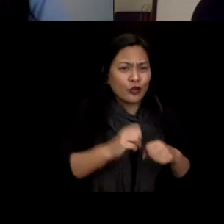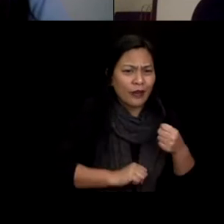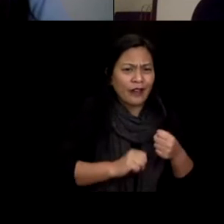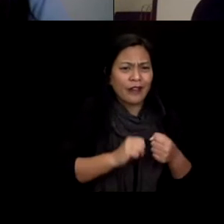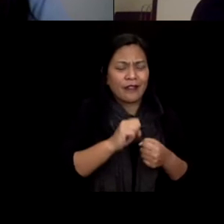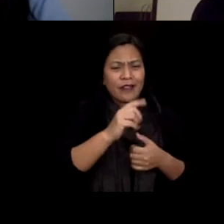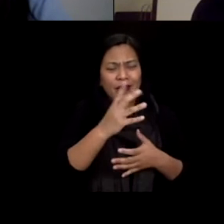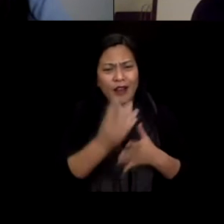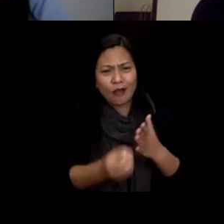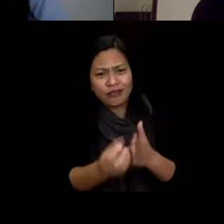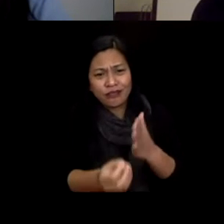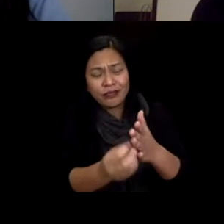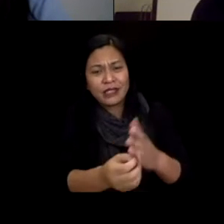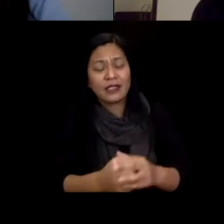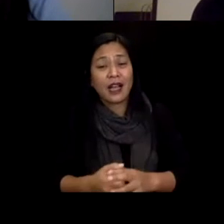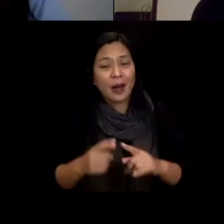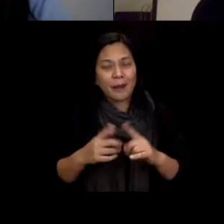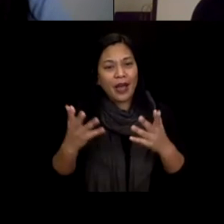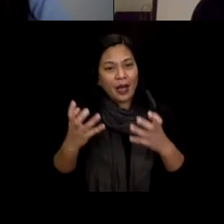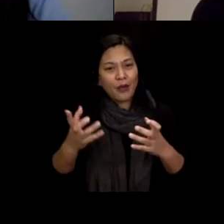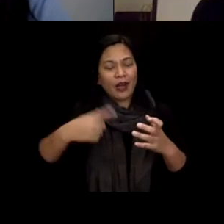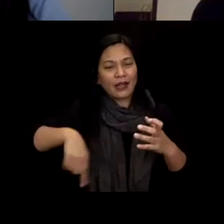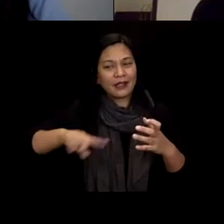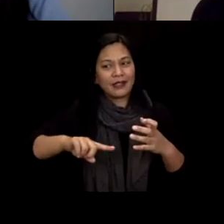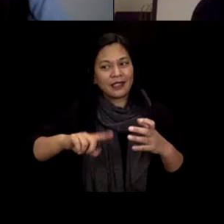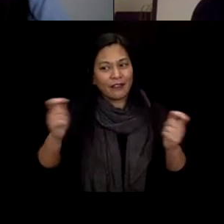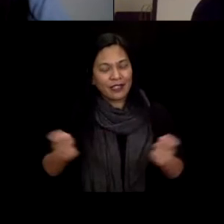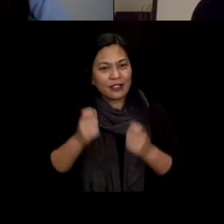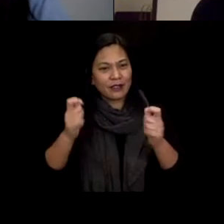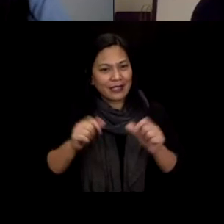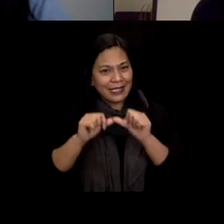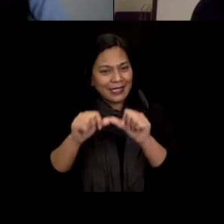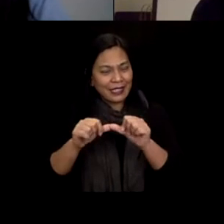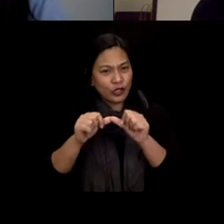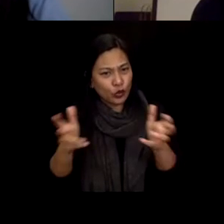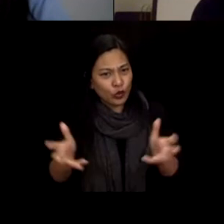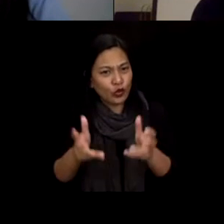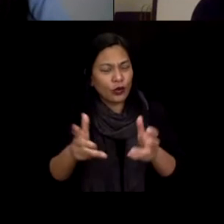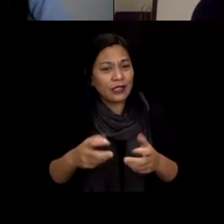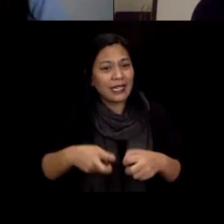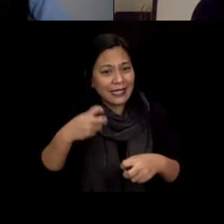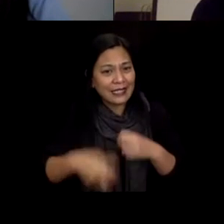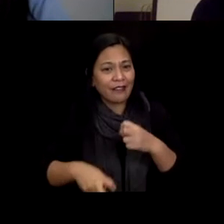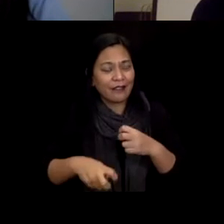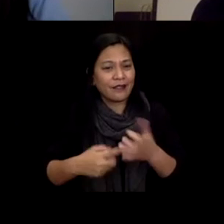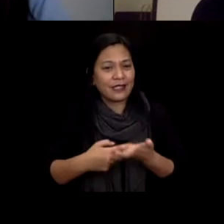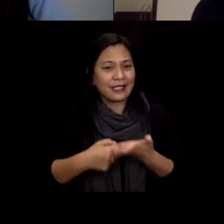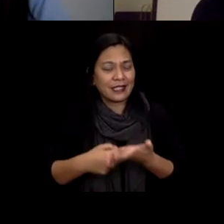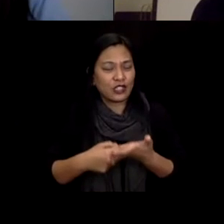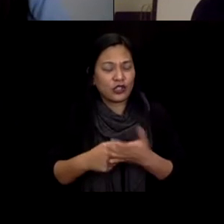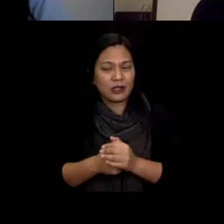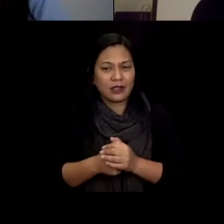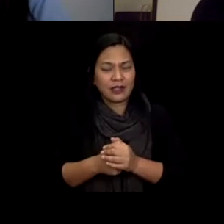I personally want our festival to continue to champion really hard discussions and to really like to, you know, we don't shy away, but